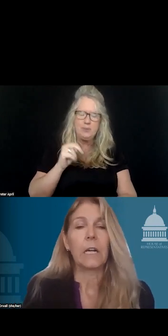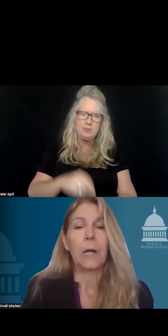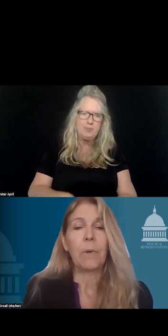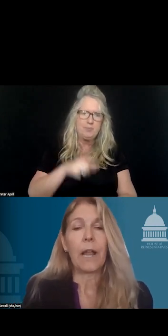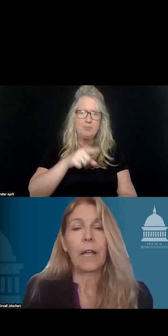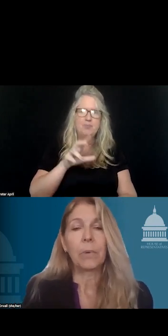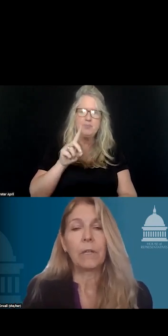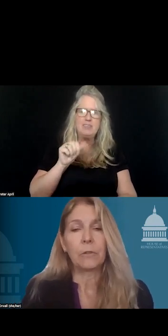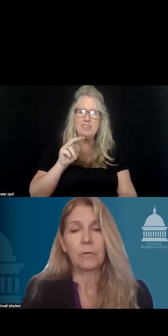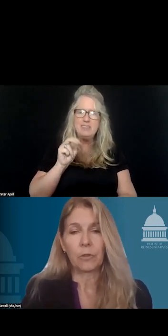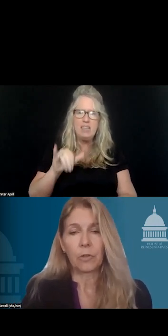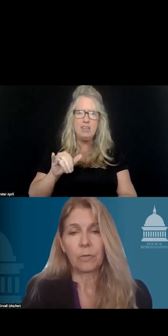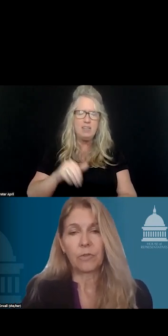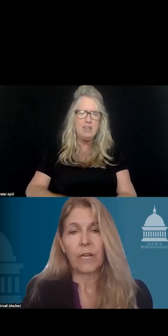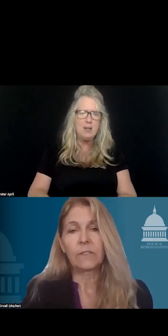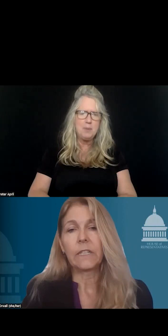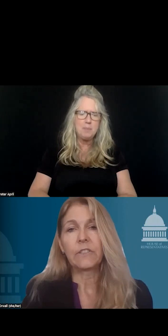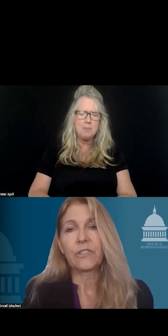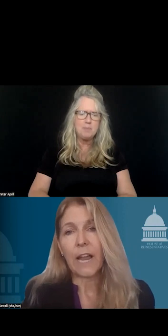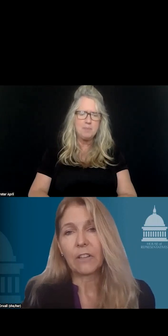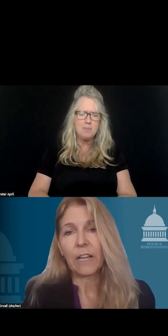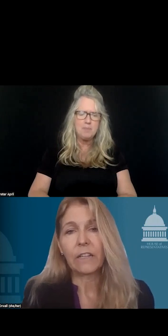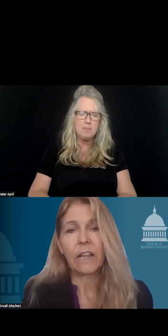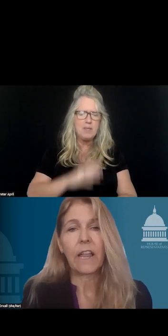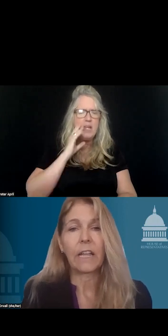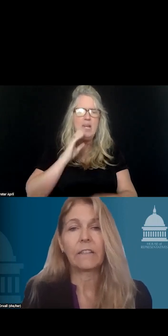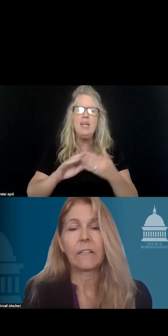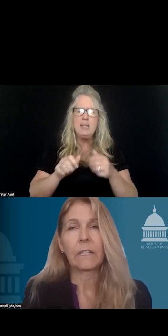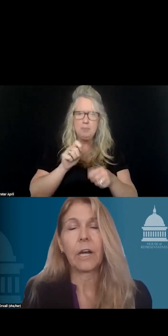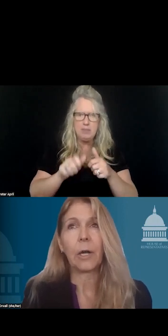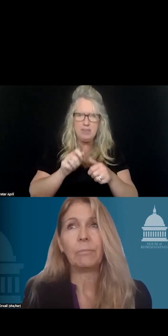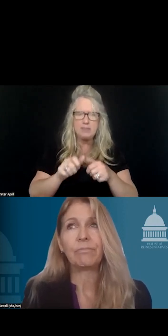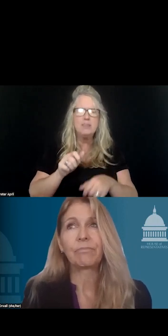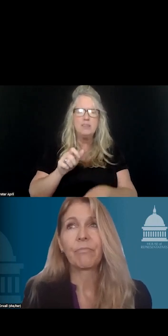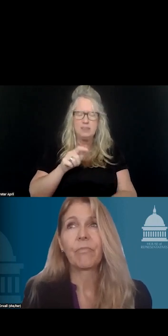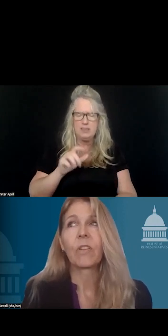Danny had been texting into the chat line, and